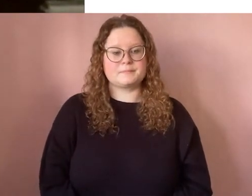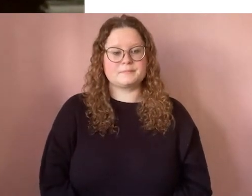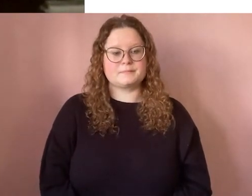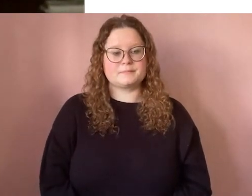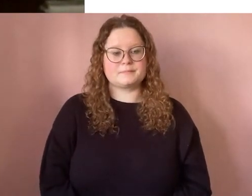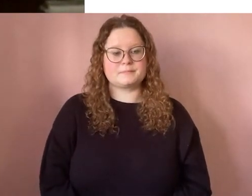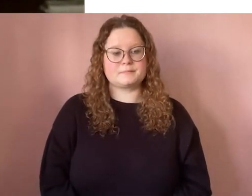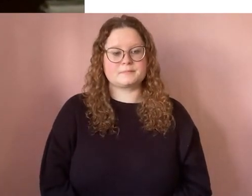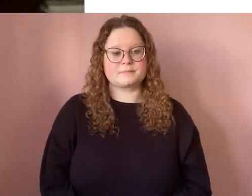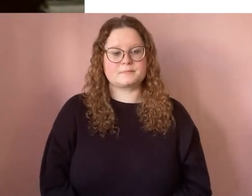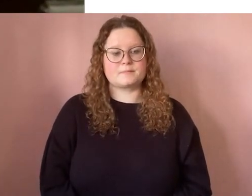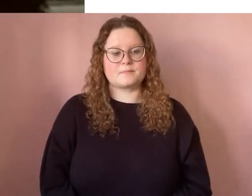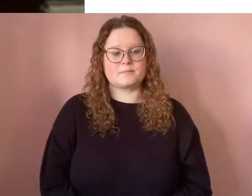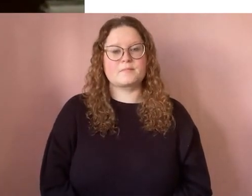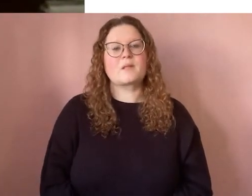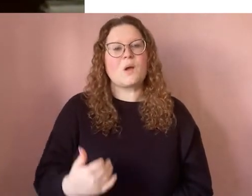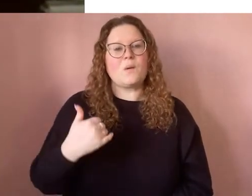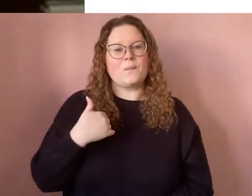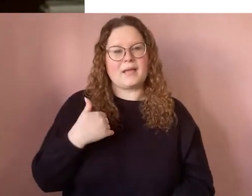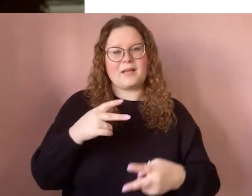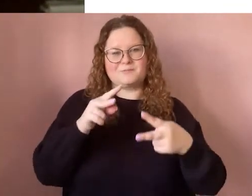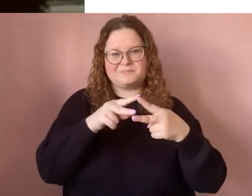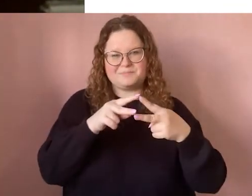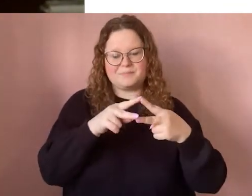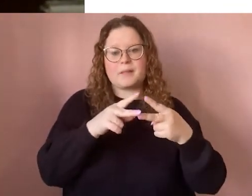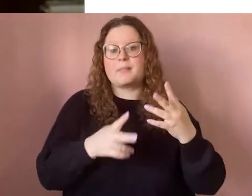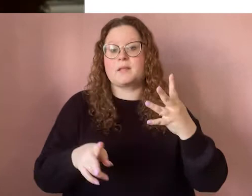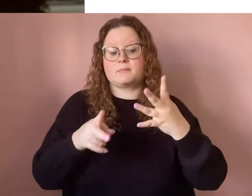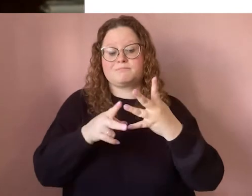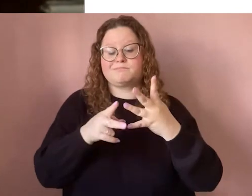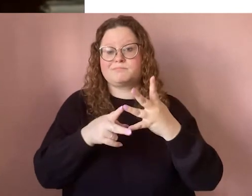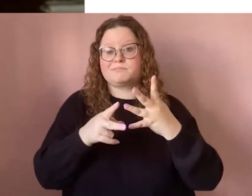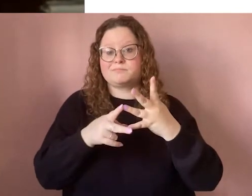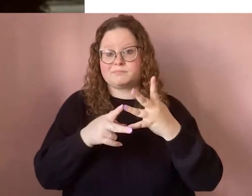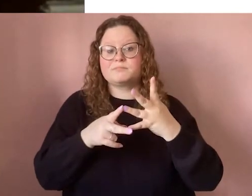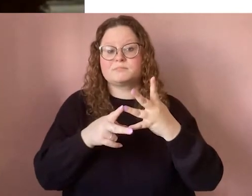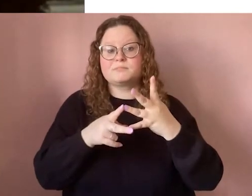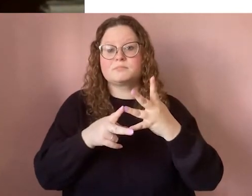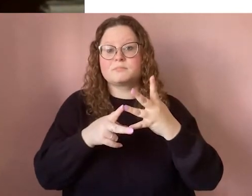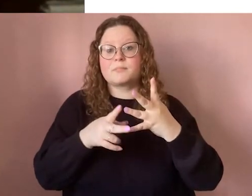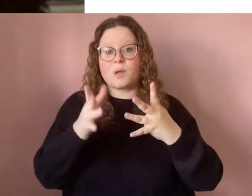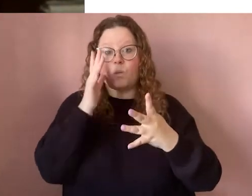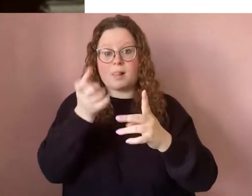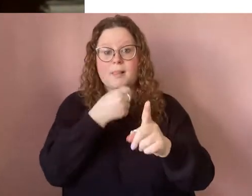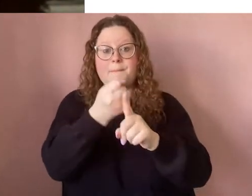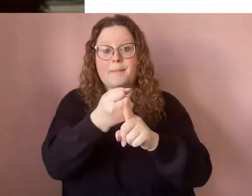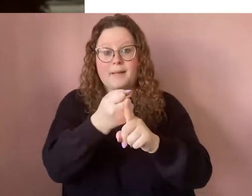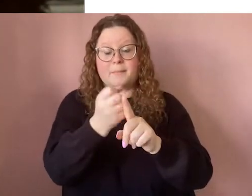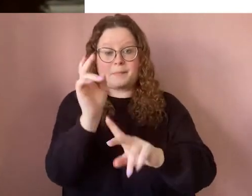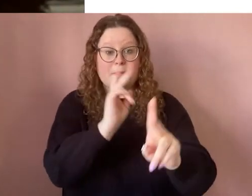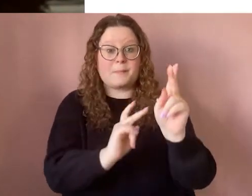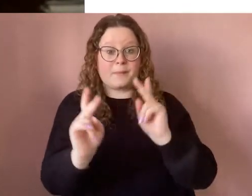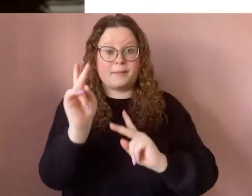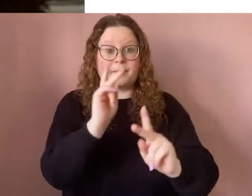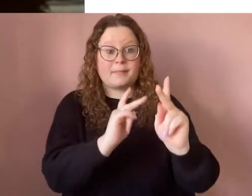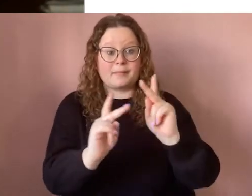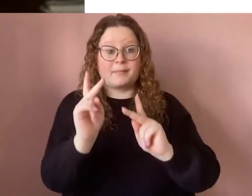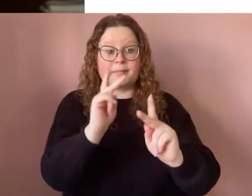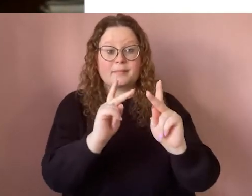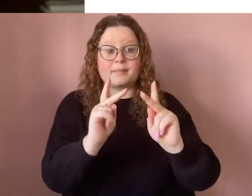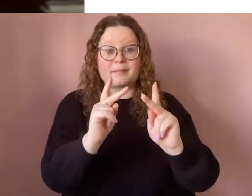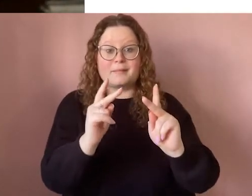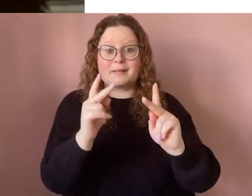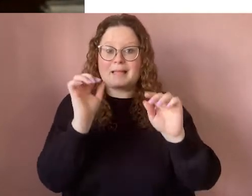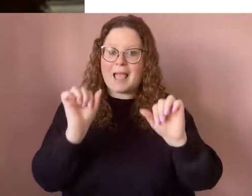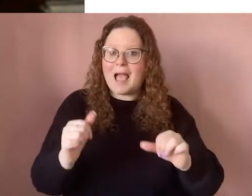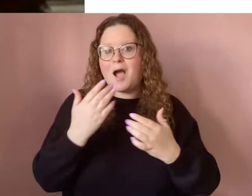surrounded by 2 other major revolutions going on that can affect and will affect the capacity of people to enjoy and